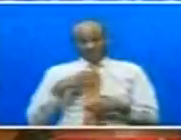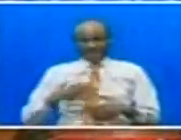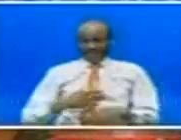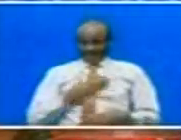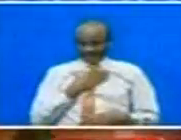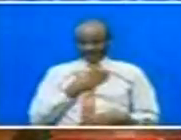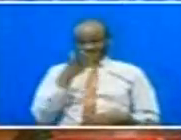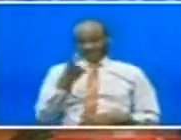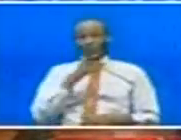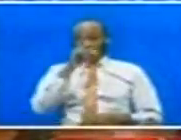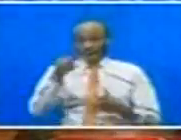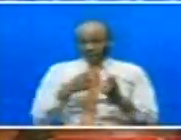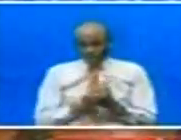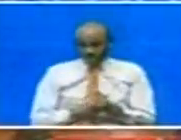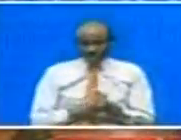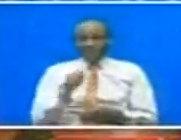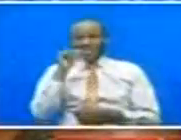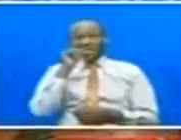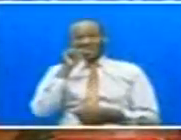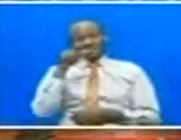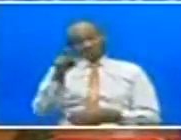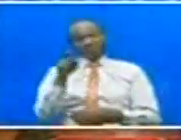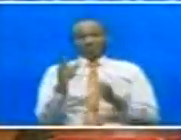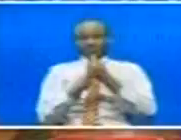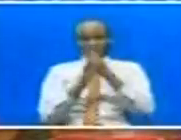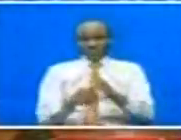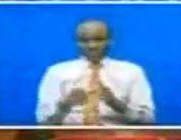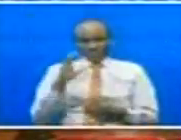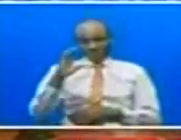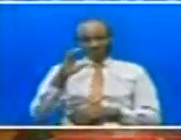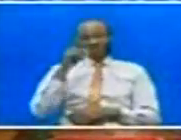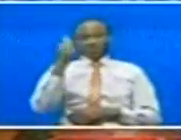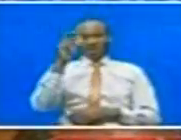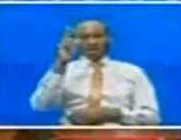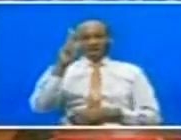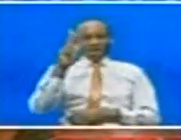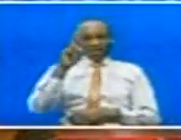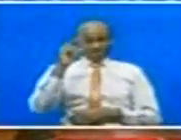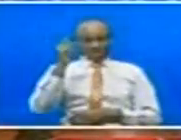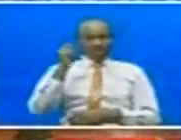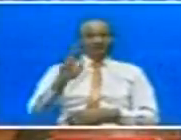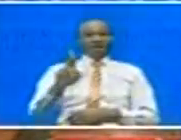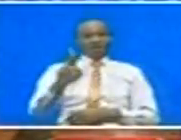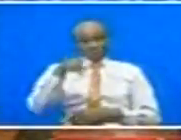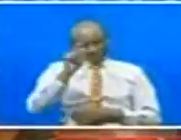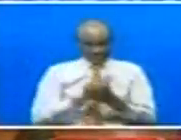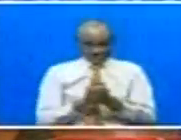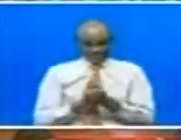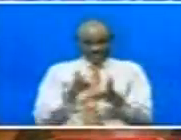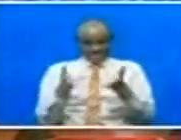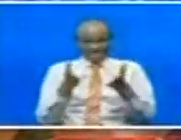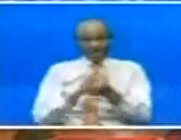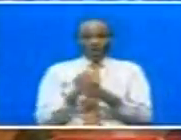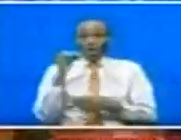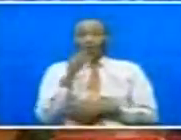tomorrow for the entire hour, British High Commissioner to Kenya, Dr. Christian Turner. Wow. In the flesh. Oh